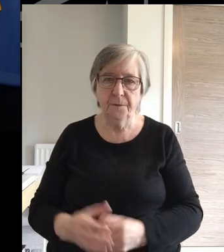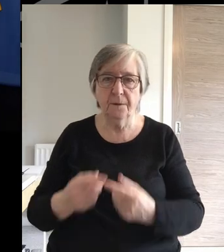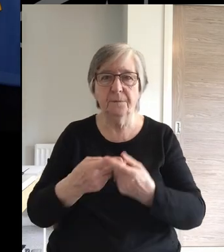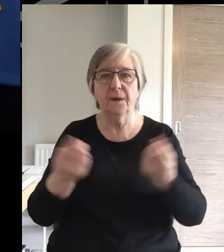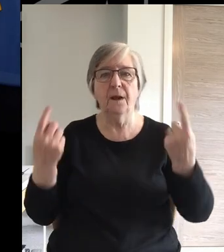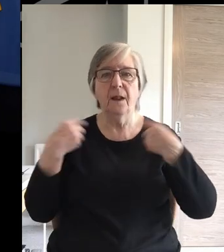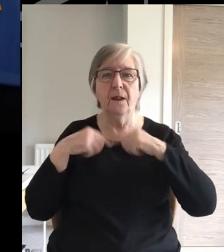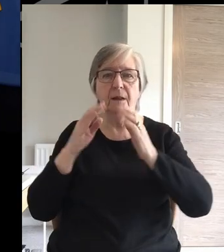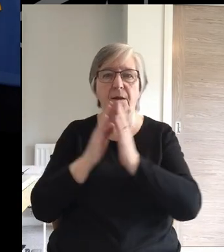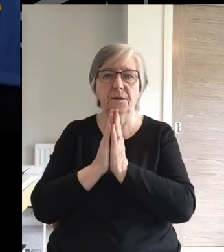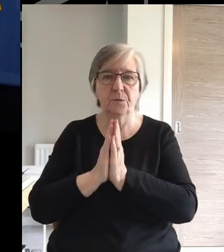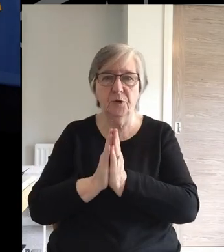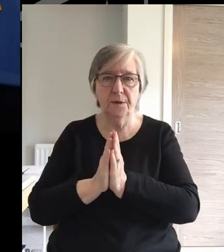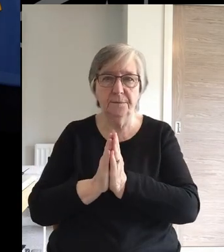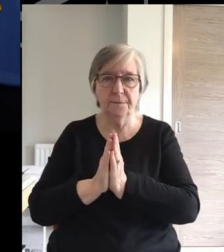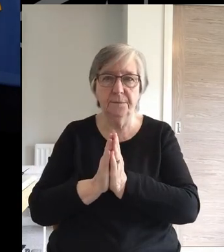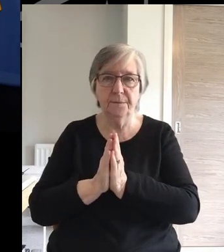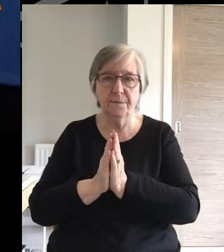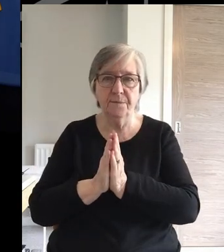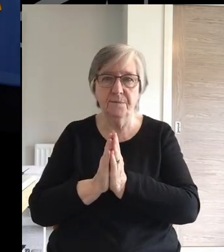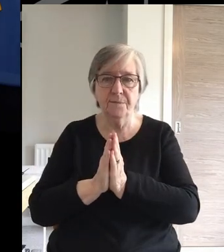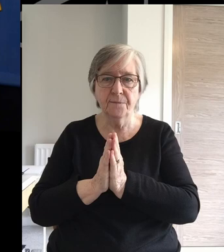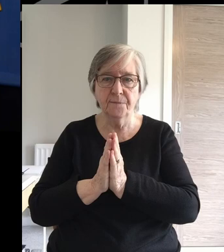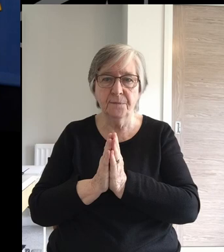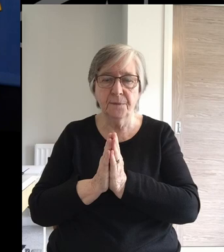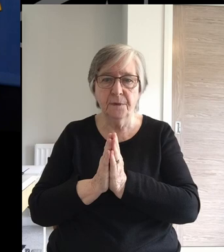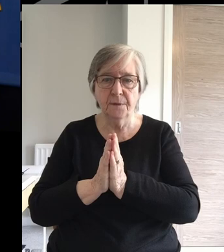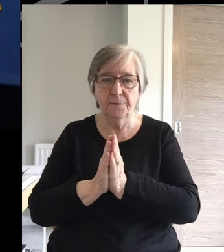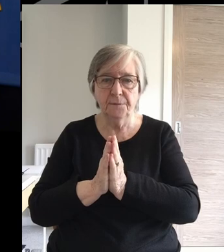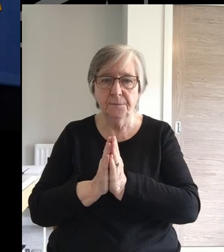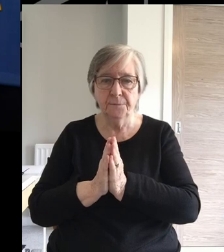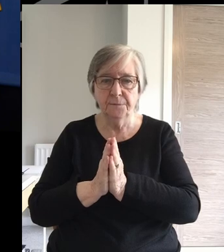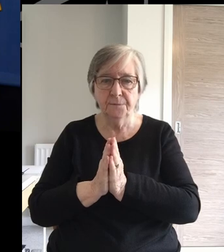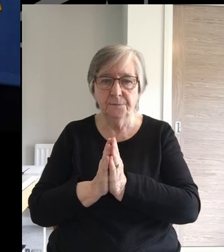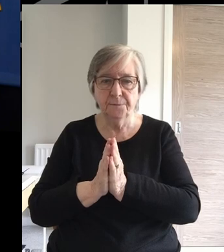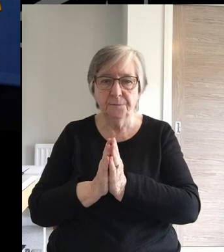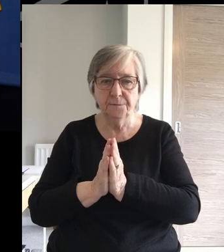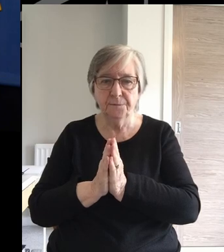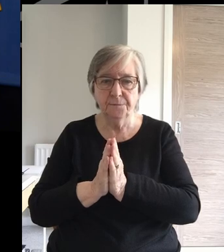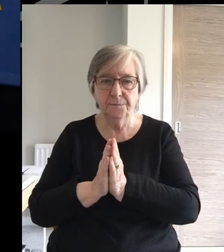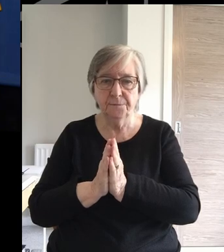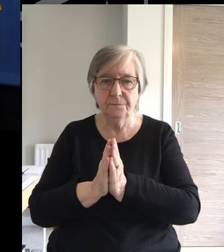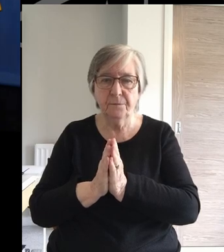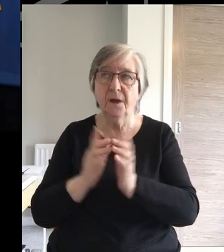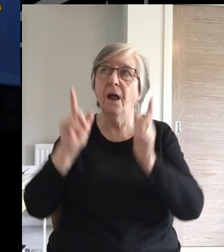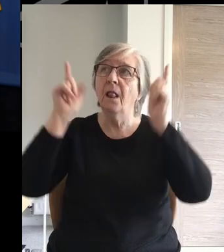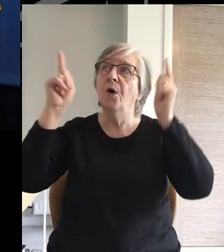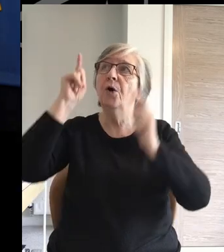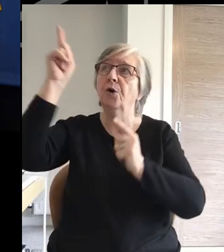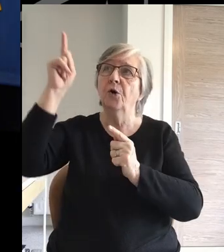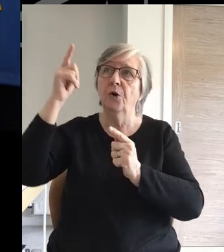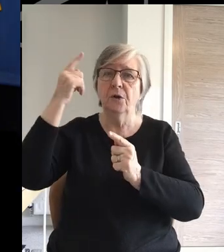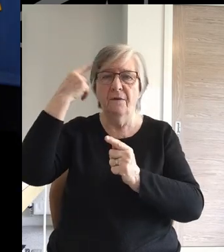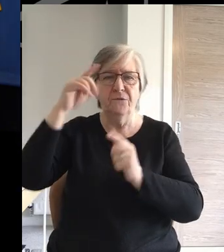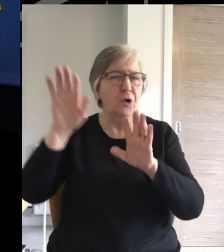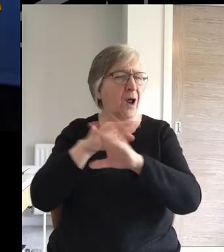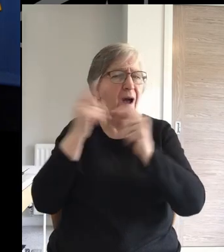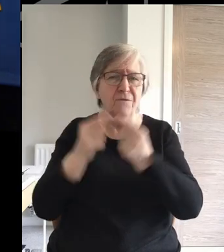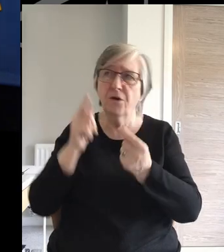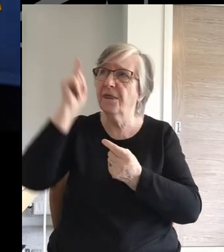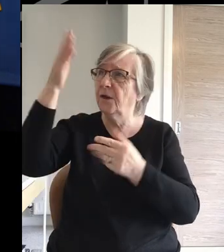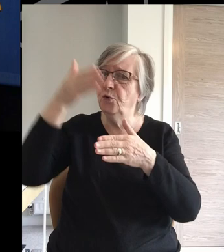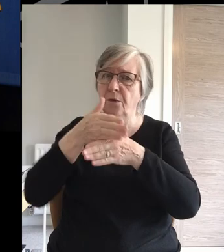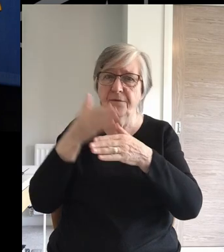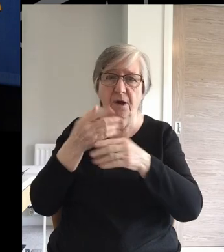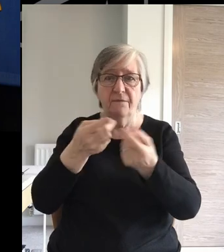And let us pray. Lord God, for all you have done for us, for